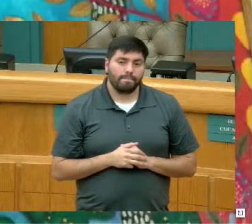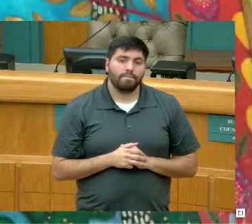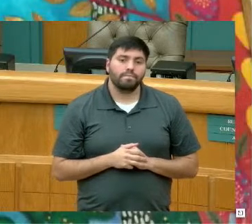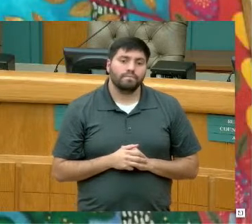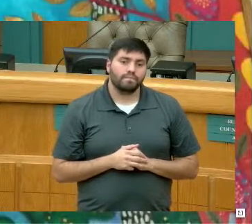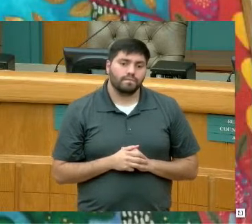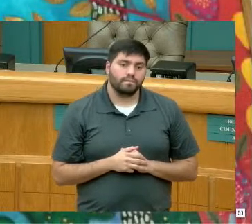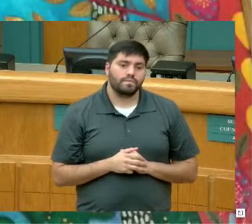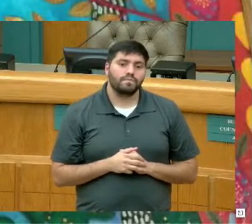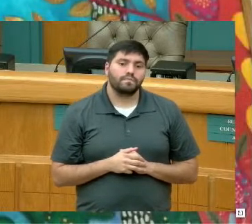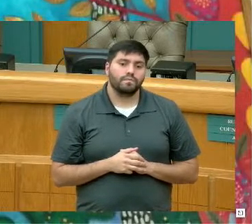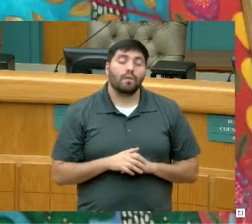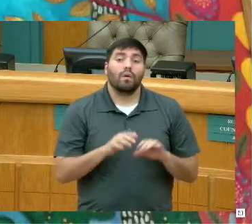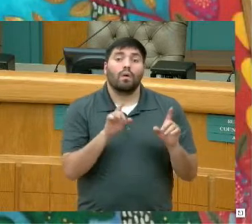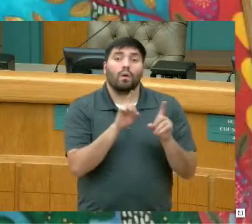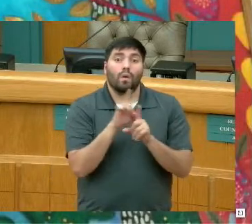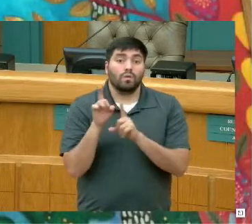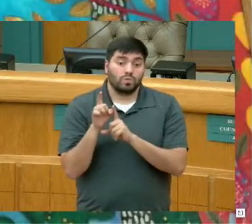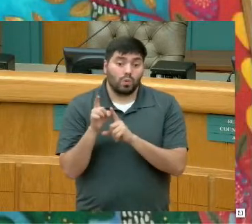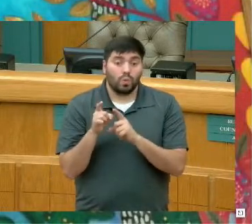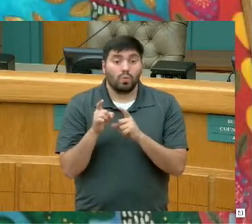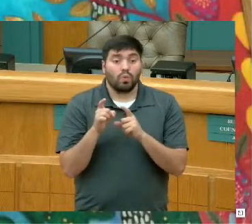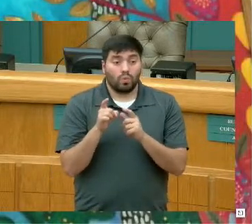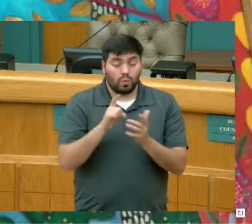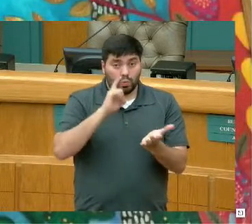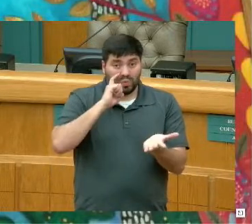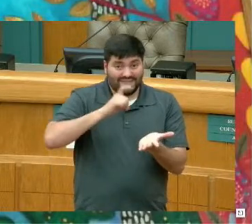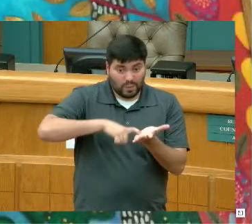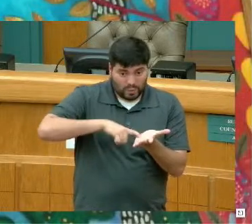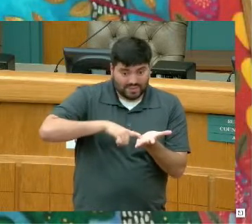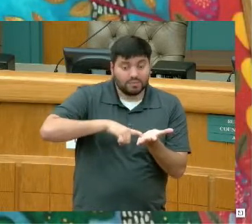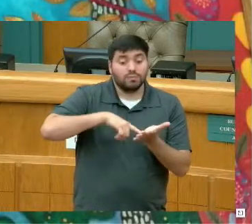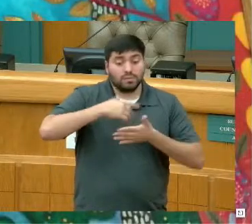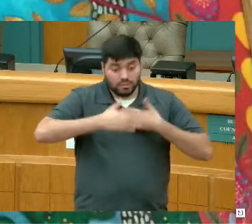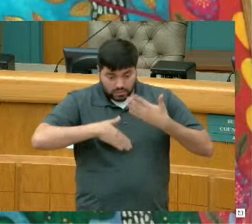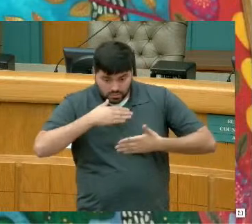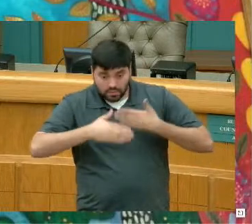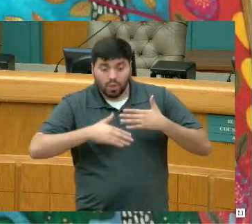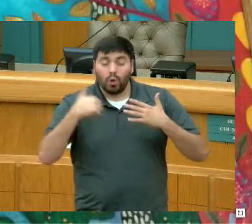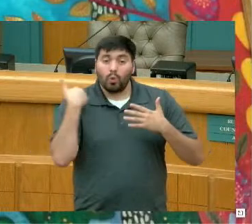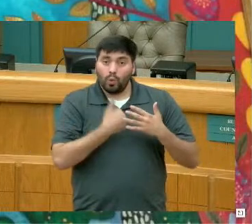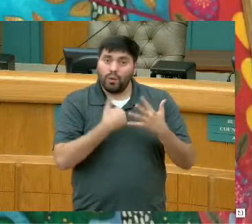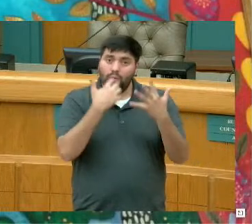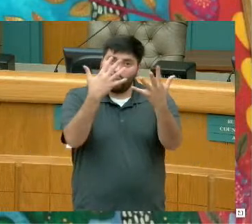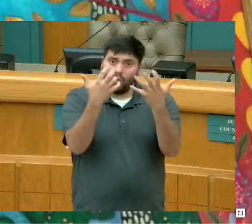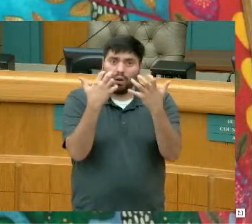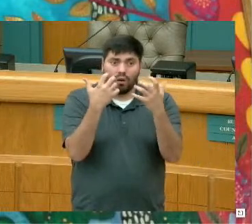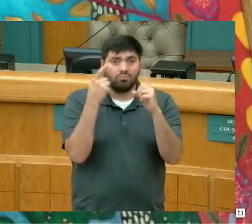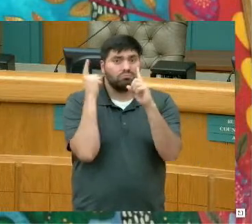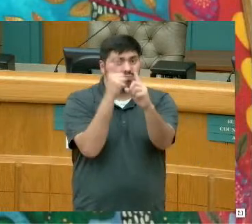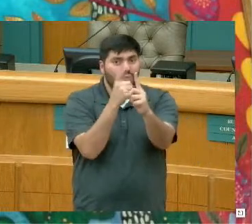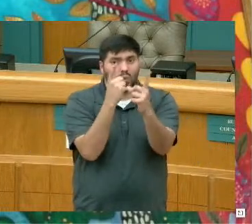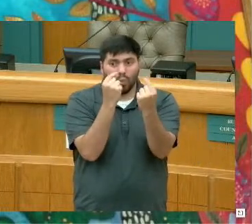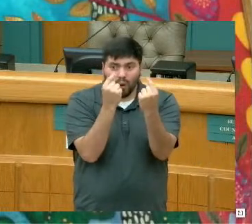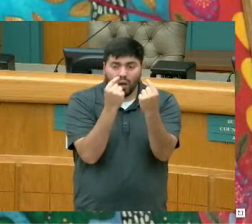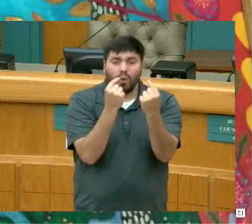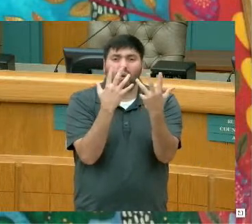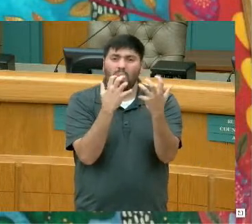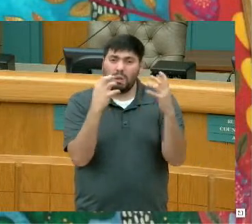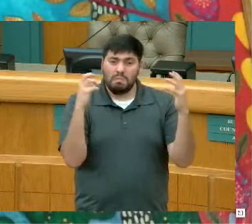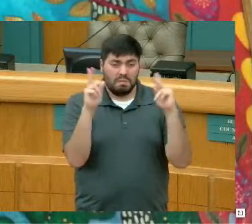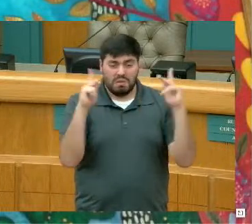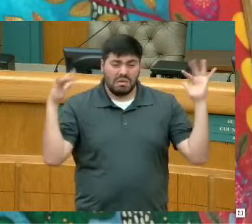smallest sacrificial way a certain amount of road so that we can keep